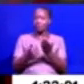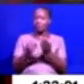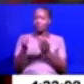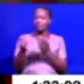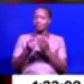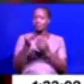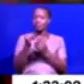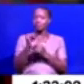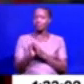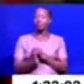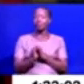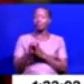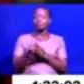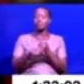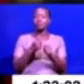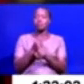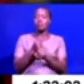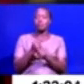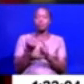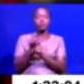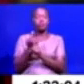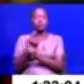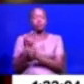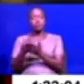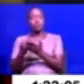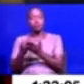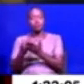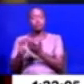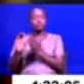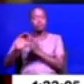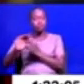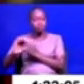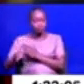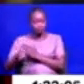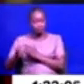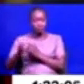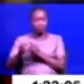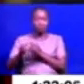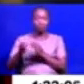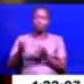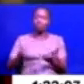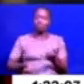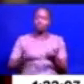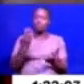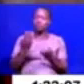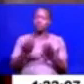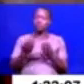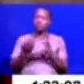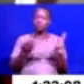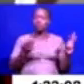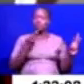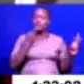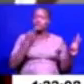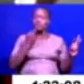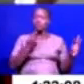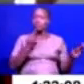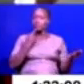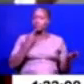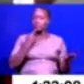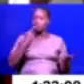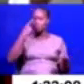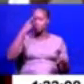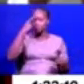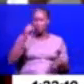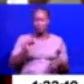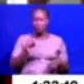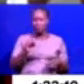is endemic in various parts of the country, including Baringo, West Pokot, Turkana, Kajiado, and Narok counties, where it has caused 50,000 cases of